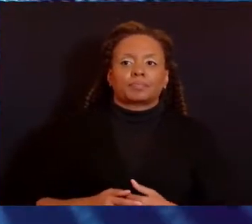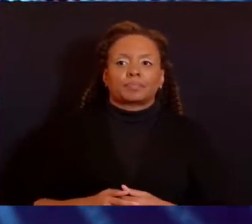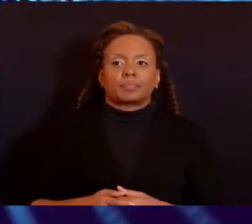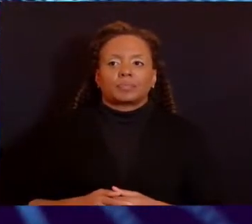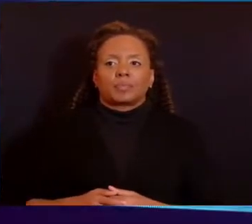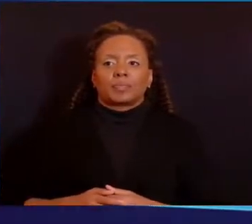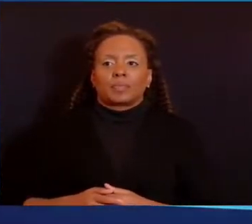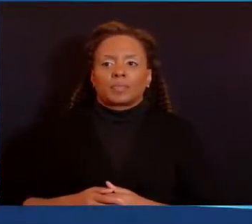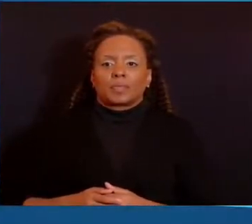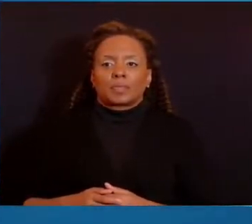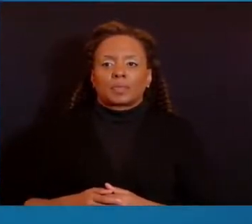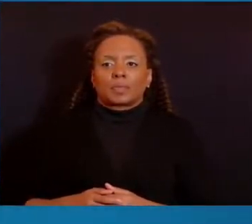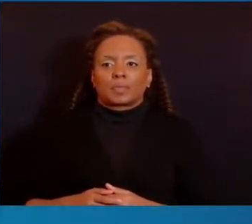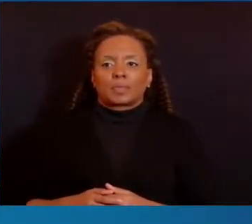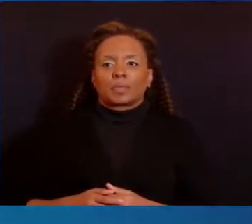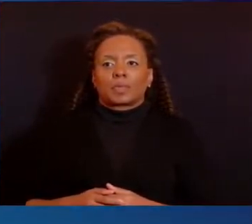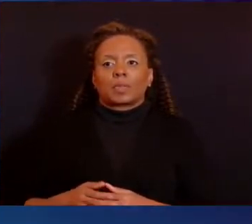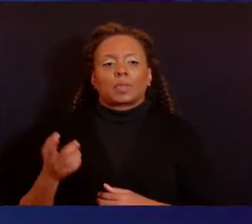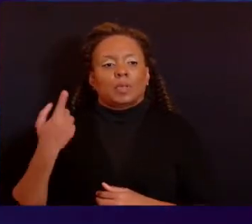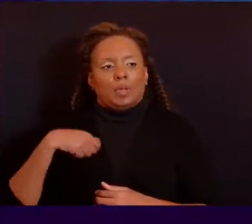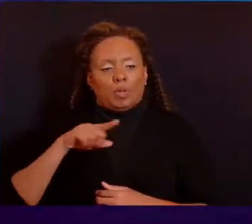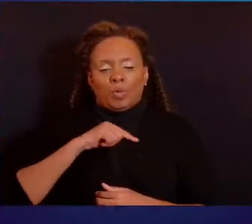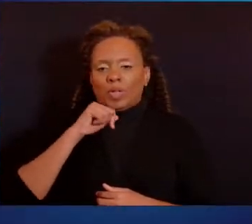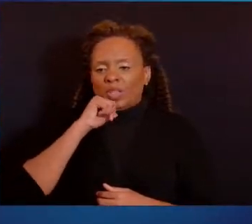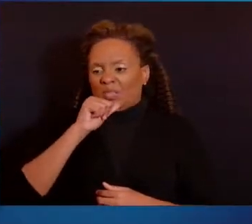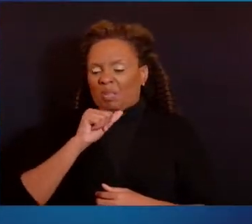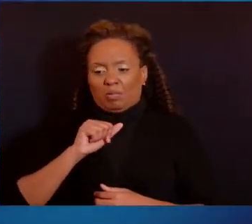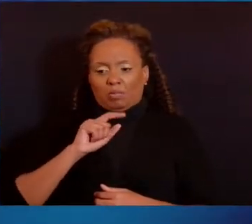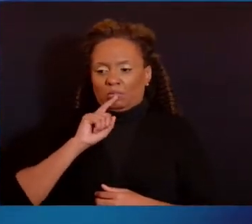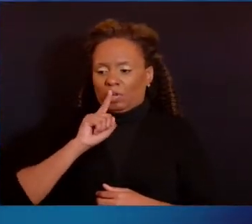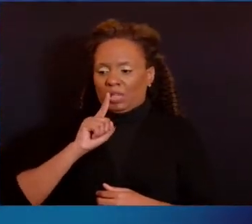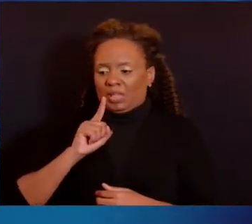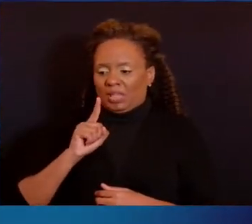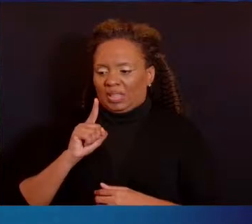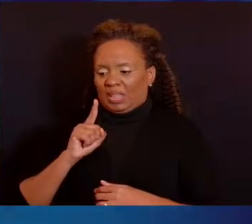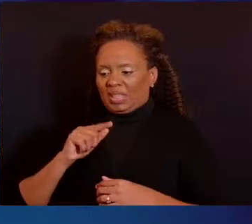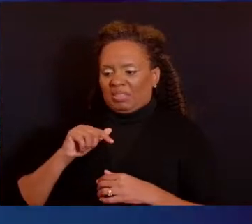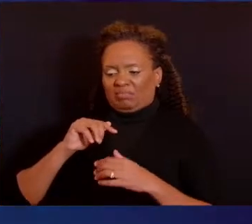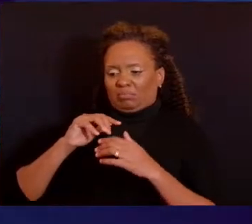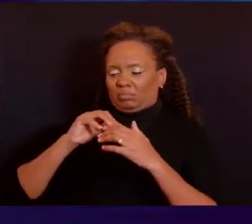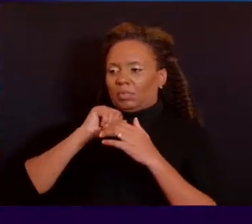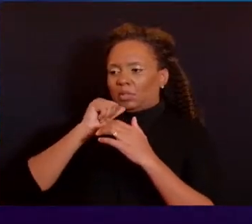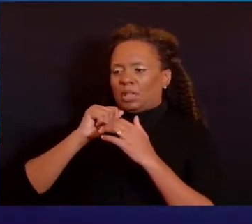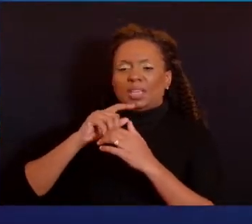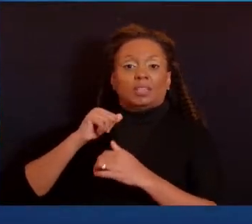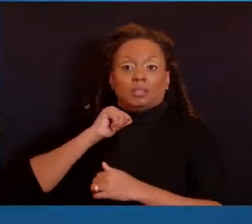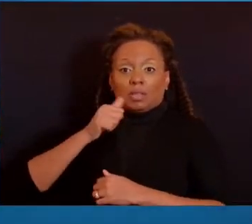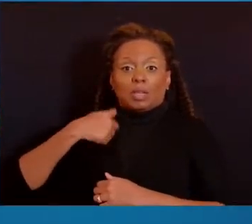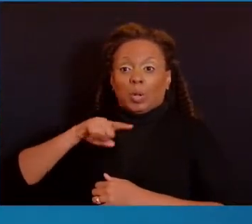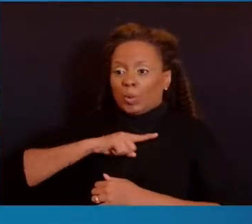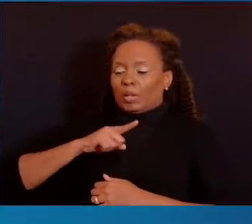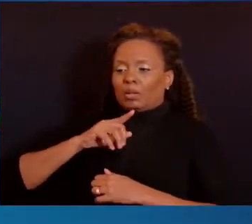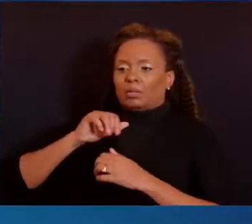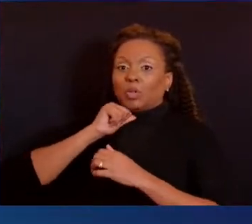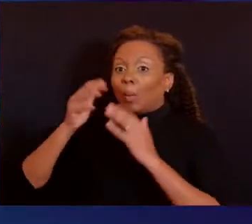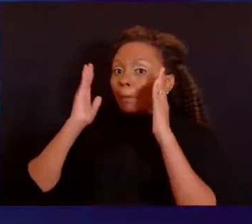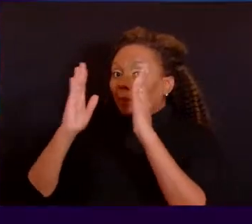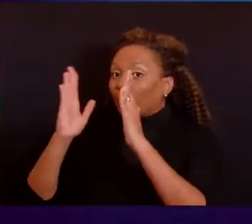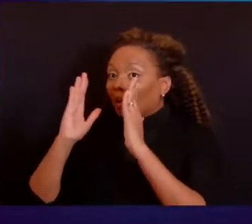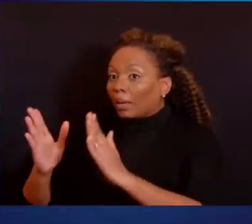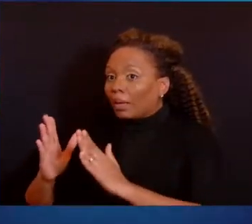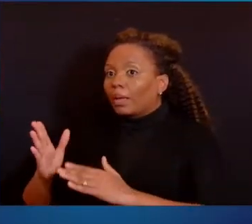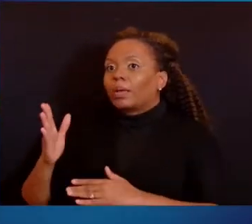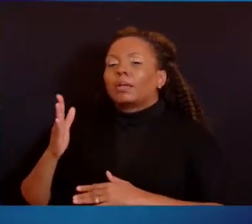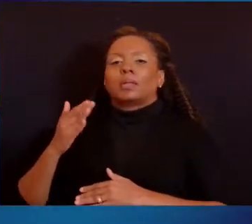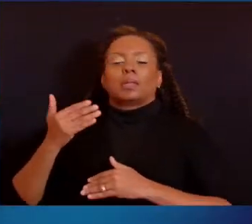No, well, first of all, no, we weren't behind the 8 ball, to be honest. These small mesoscale convective systems, although uncommon, mostly in the